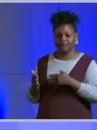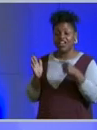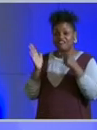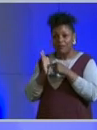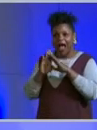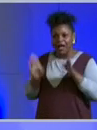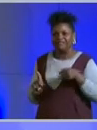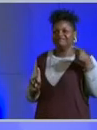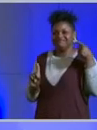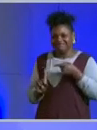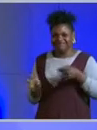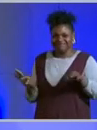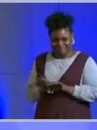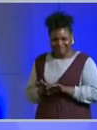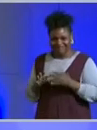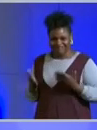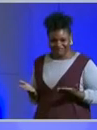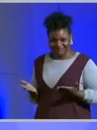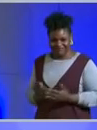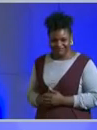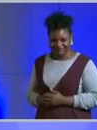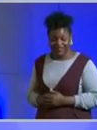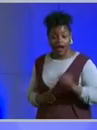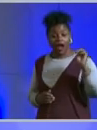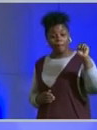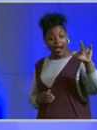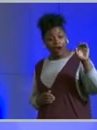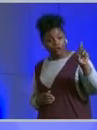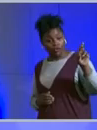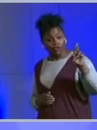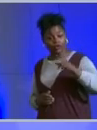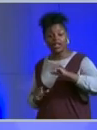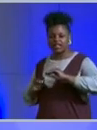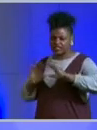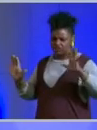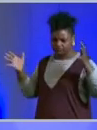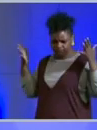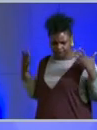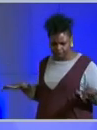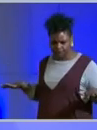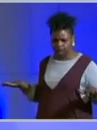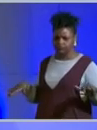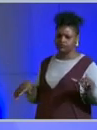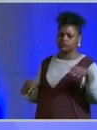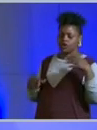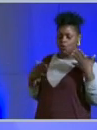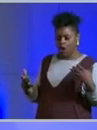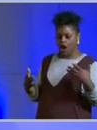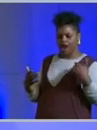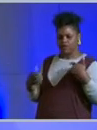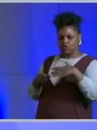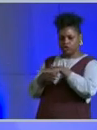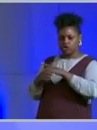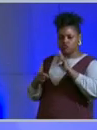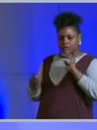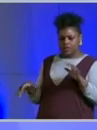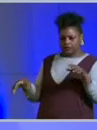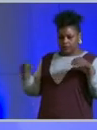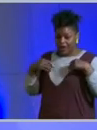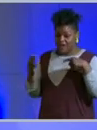been fairly clear that she wants for the region to start to embrace affordable housing